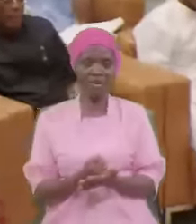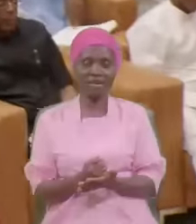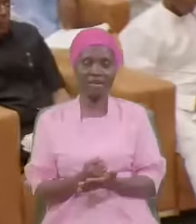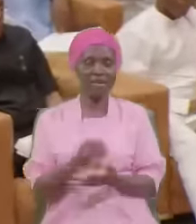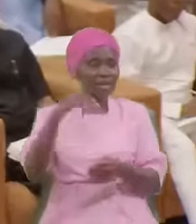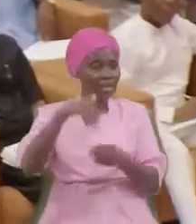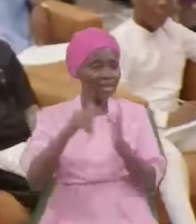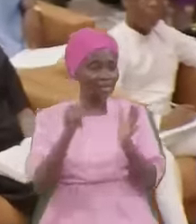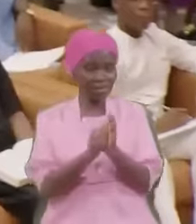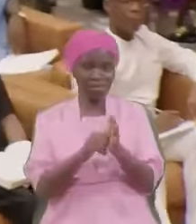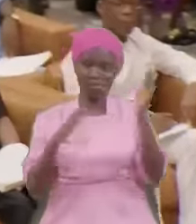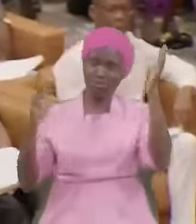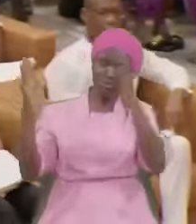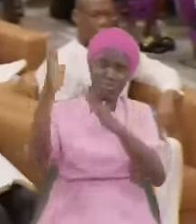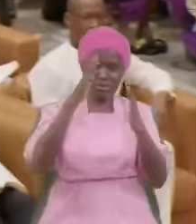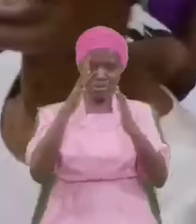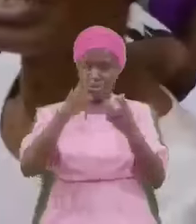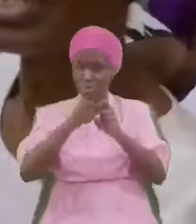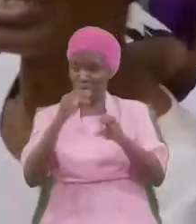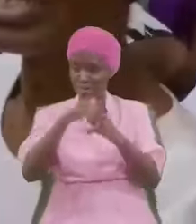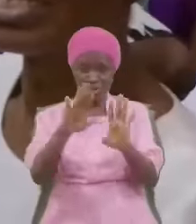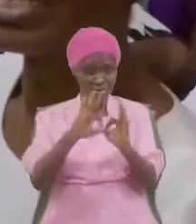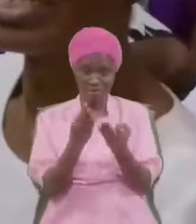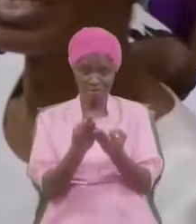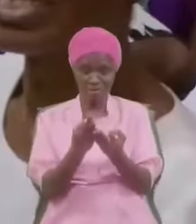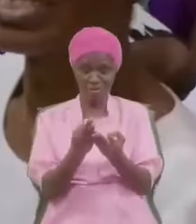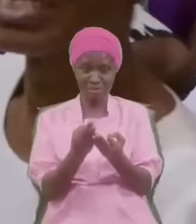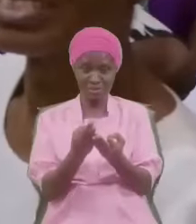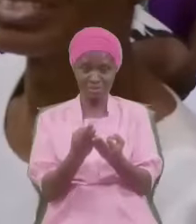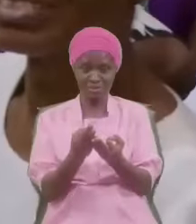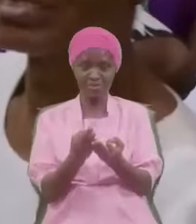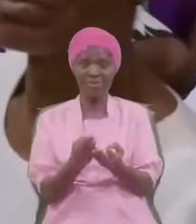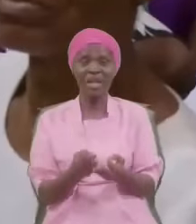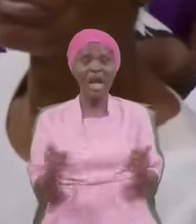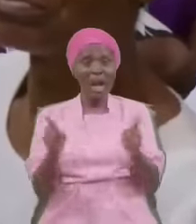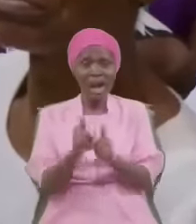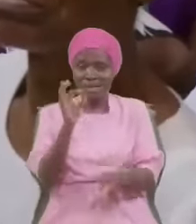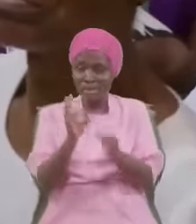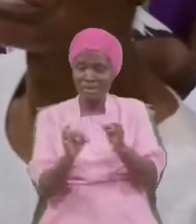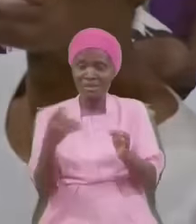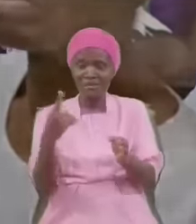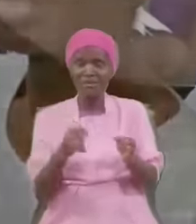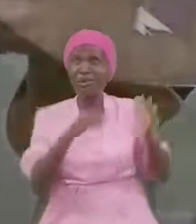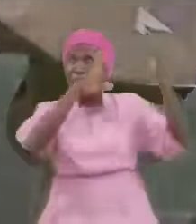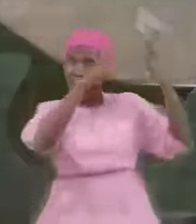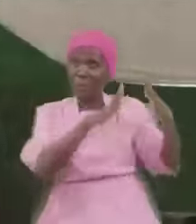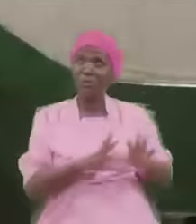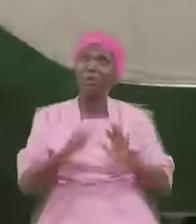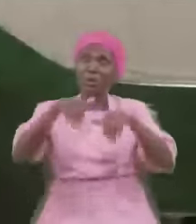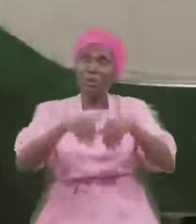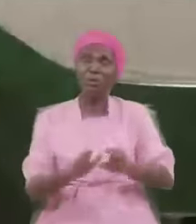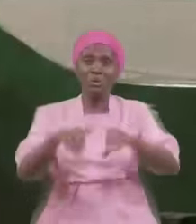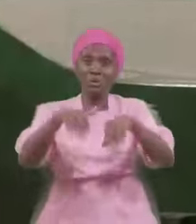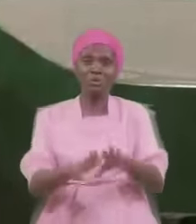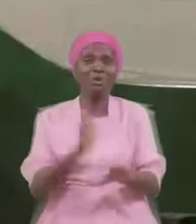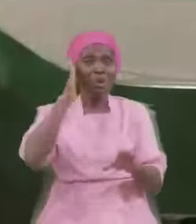that storm, in your family, as if the ocean is going to break the boat, the